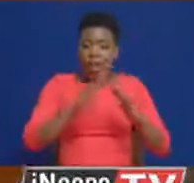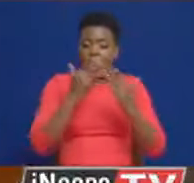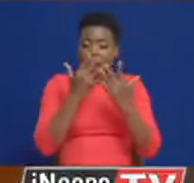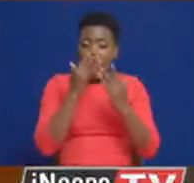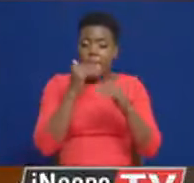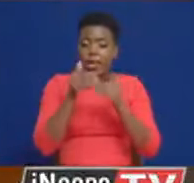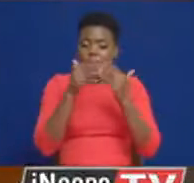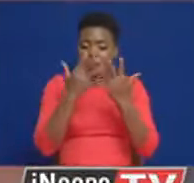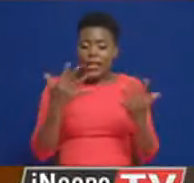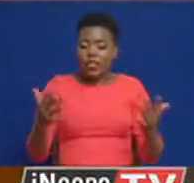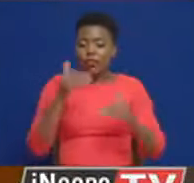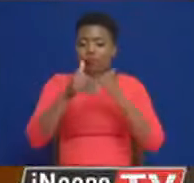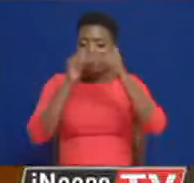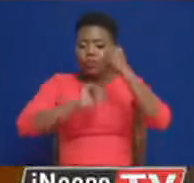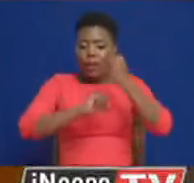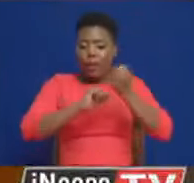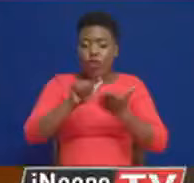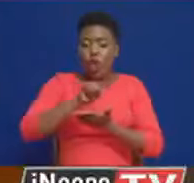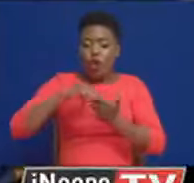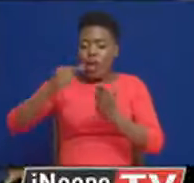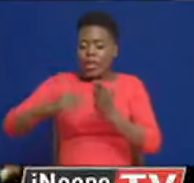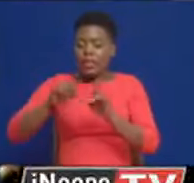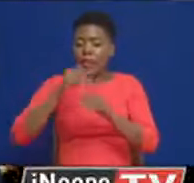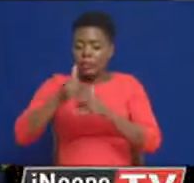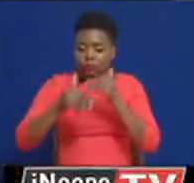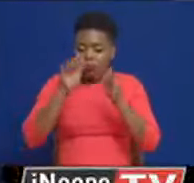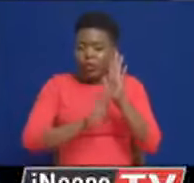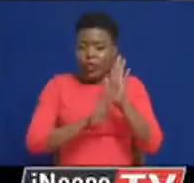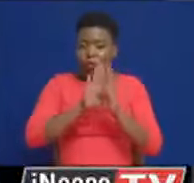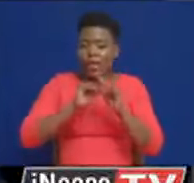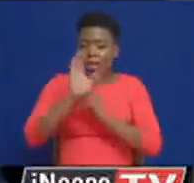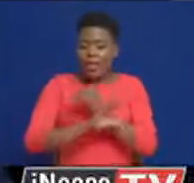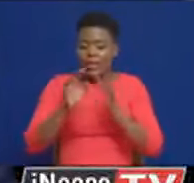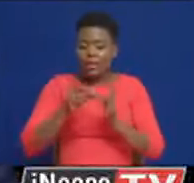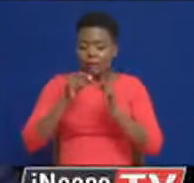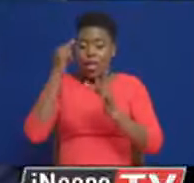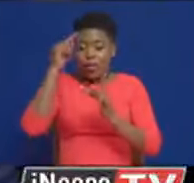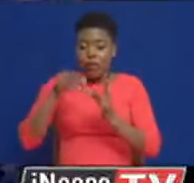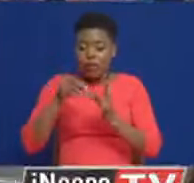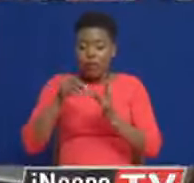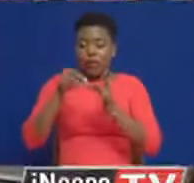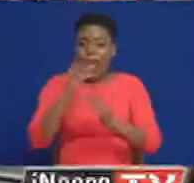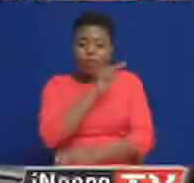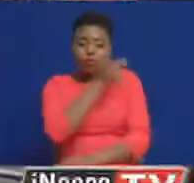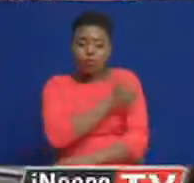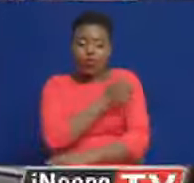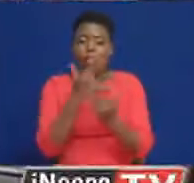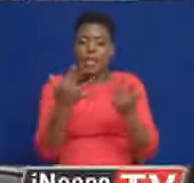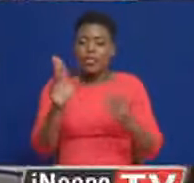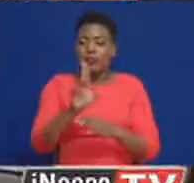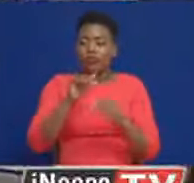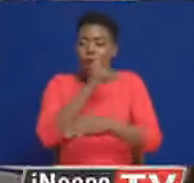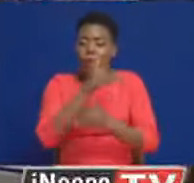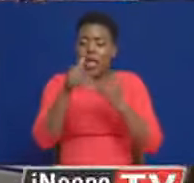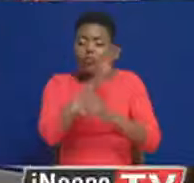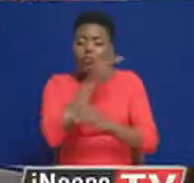local industry growth and infrastructure development, especially for specialized hospital materials, in order